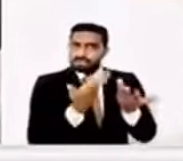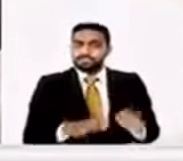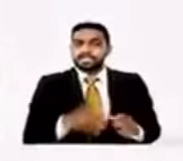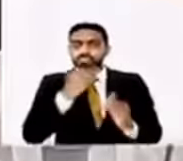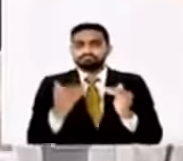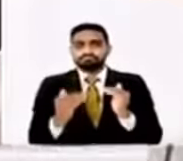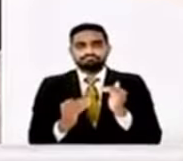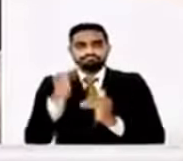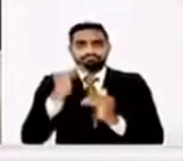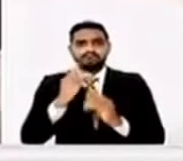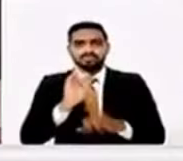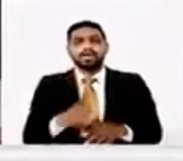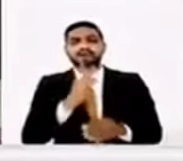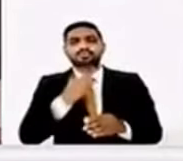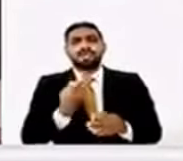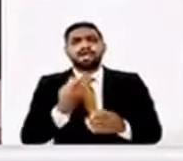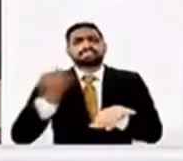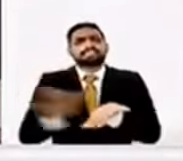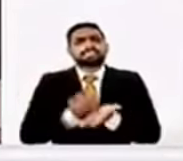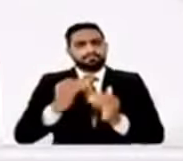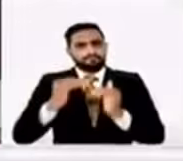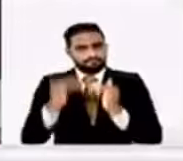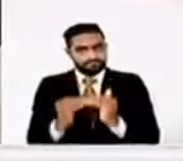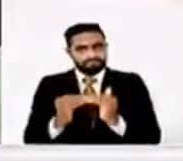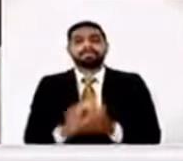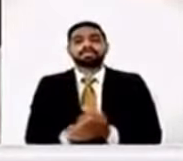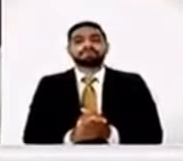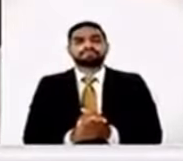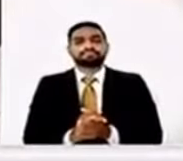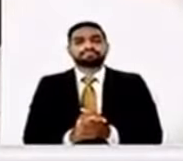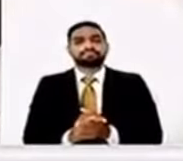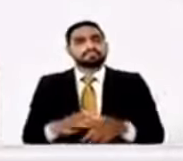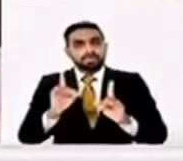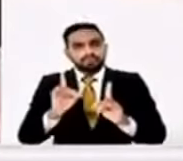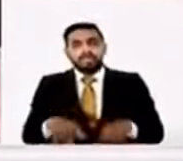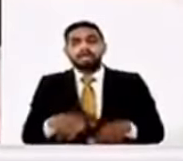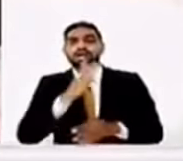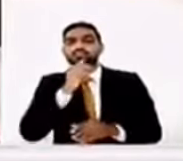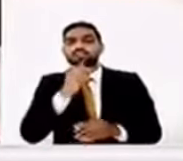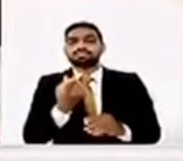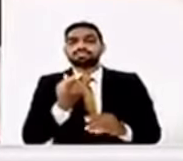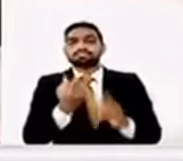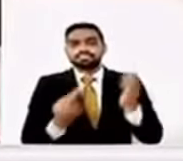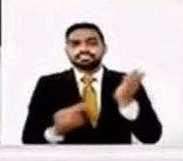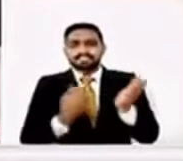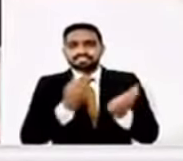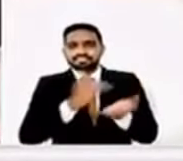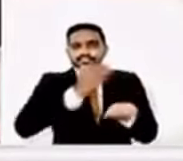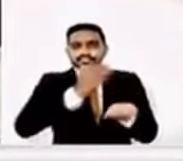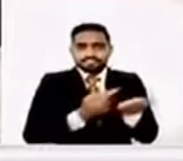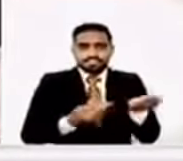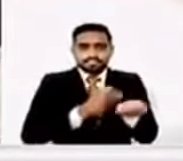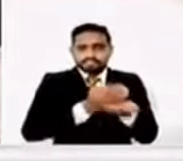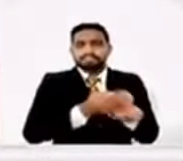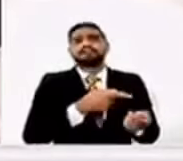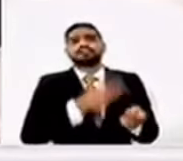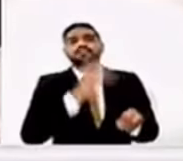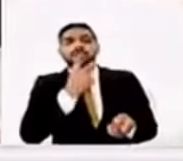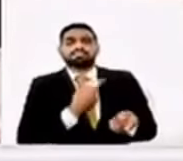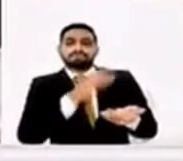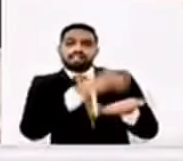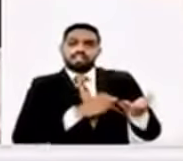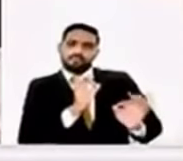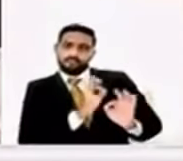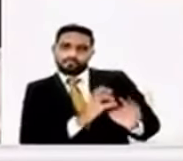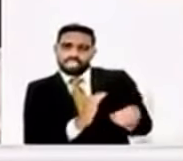not adequately financed, adversely affecting the treasury operations. Honorable Speaker, we have given priority to realign or